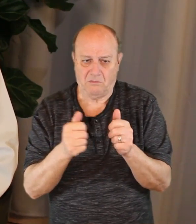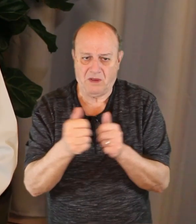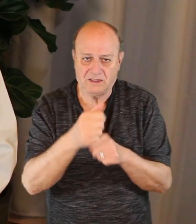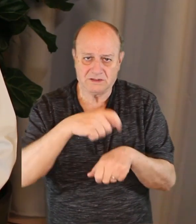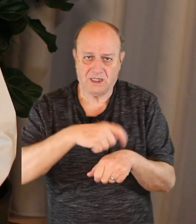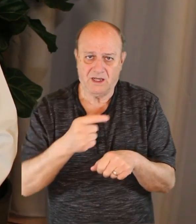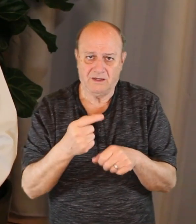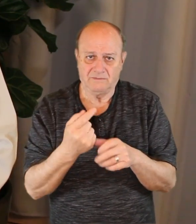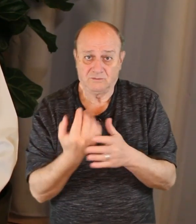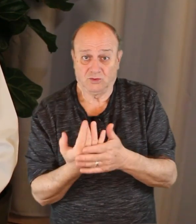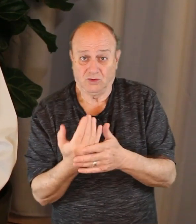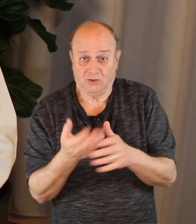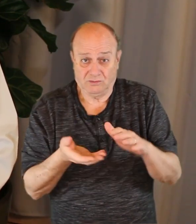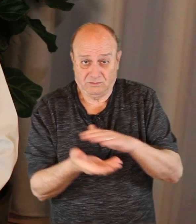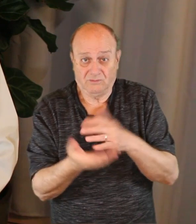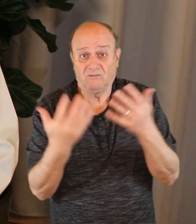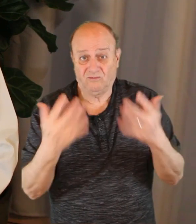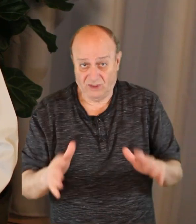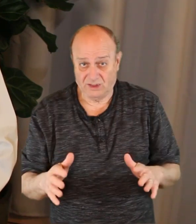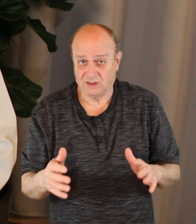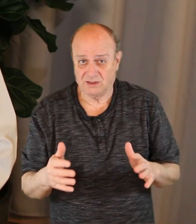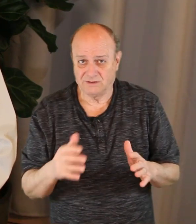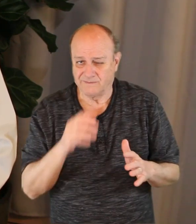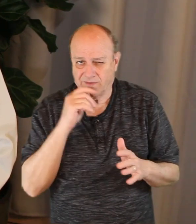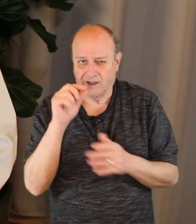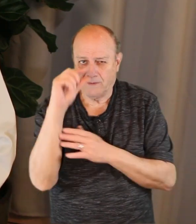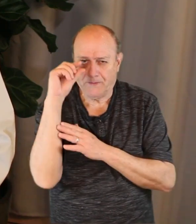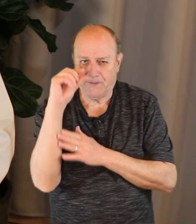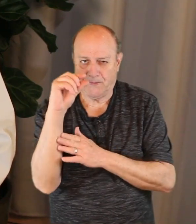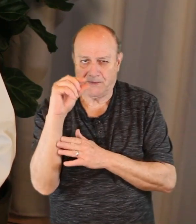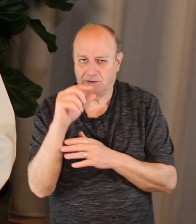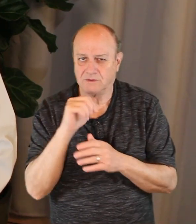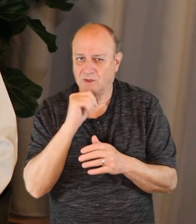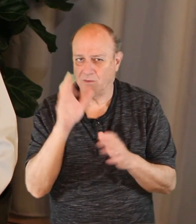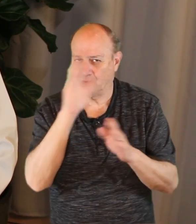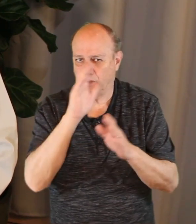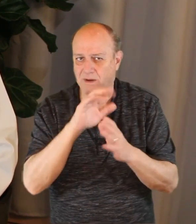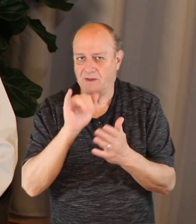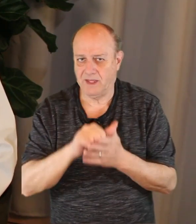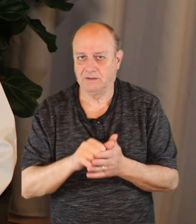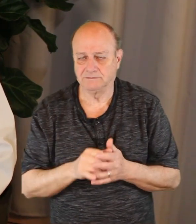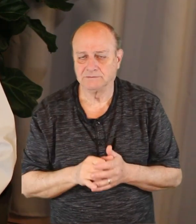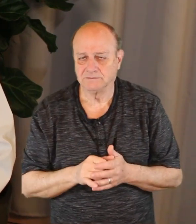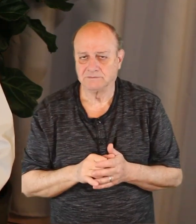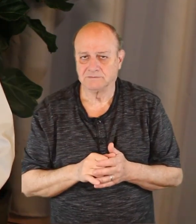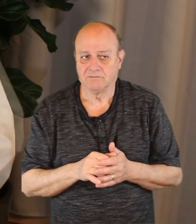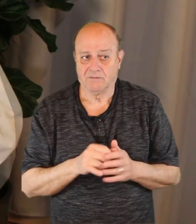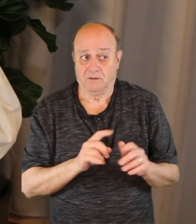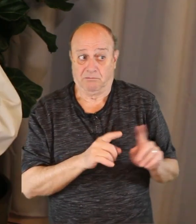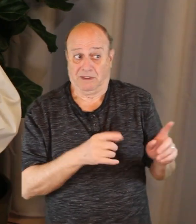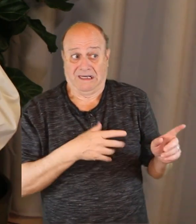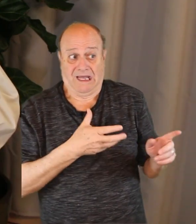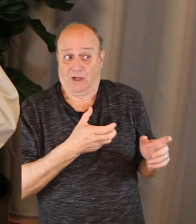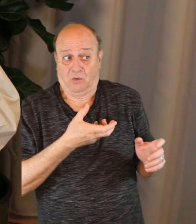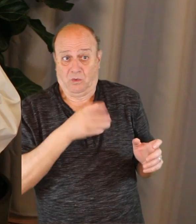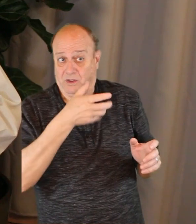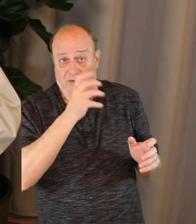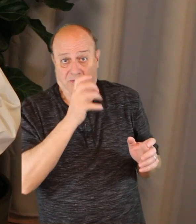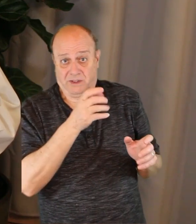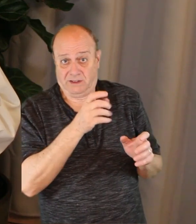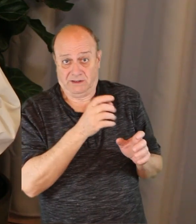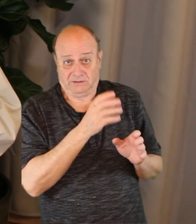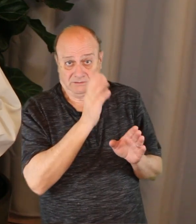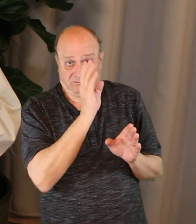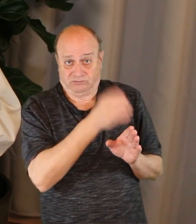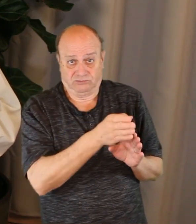negligible, so I wouldn't worry about how much alcohol is in it, and I certainly wouldn't want to drink it straight. Here at Spice Road, we